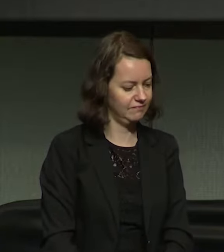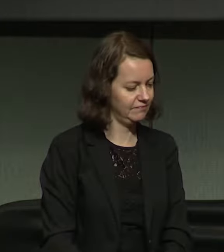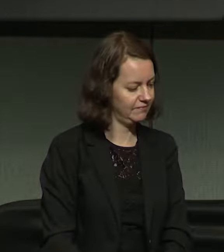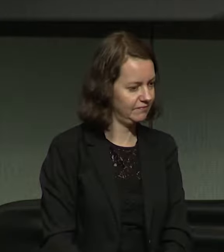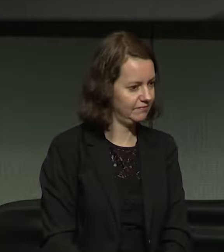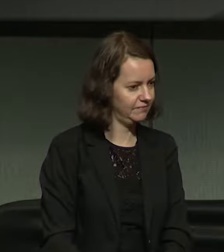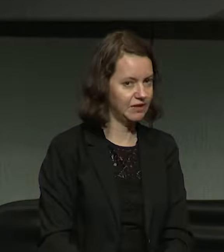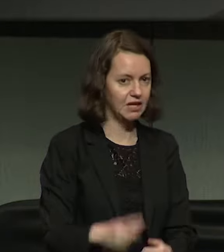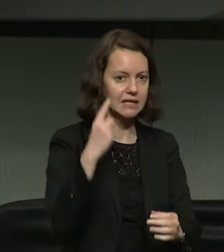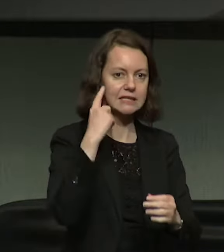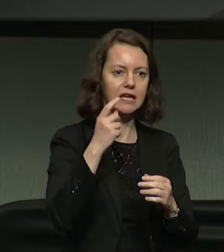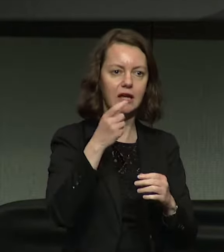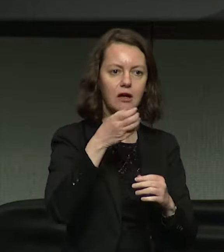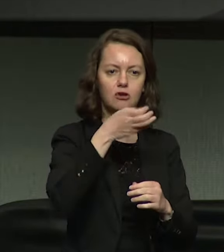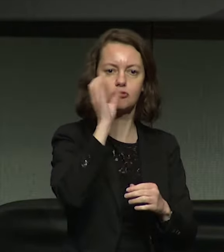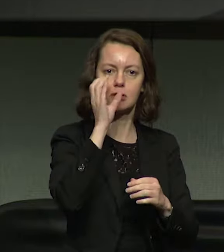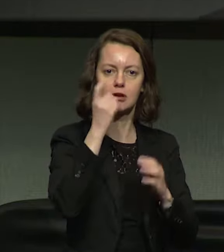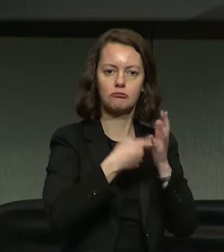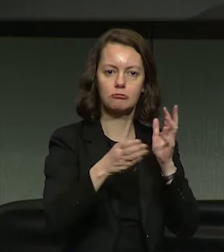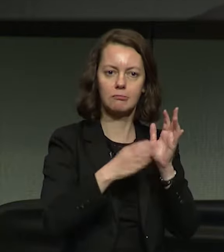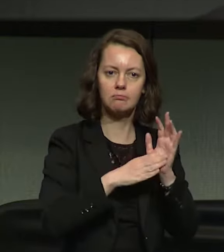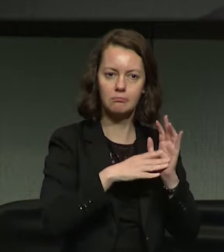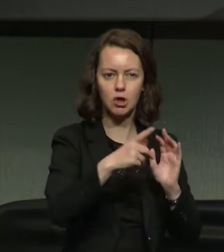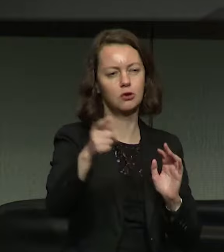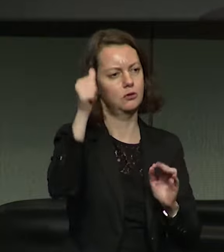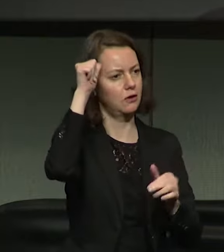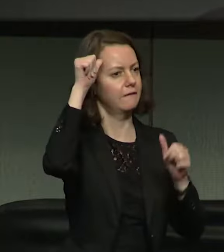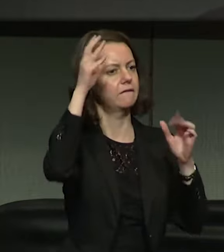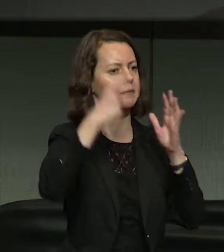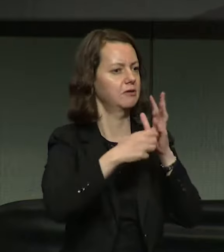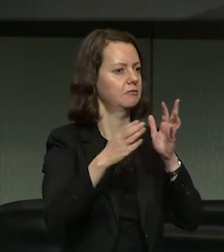You can see the Bundaberg rum bottle. Many of you will know that, right?